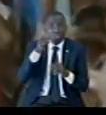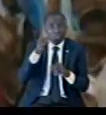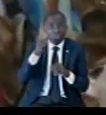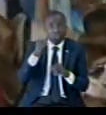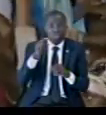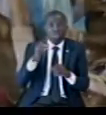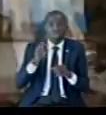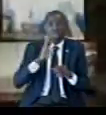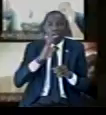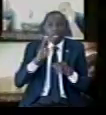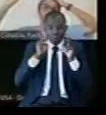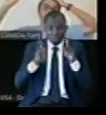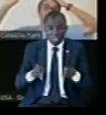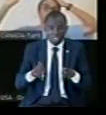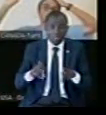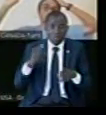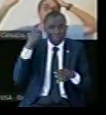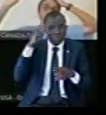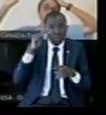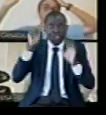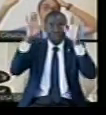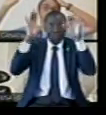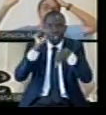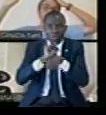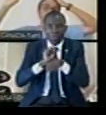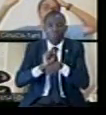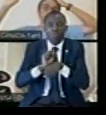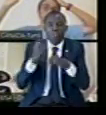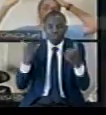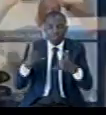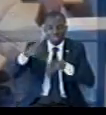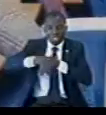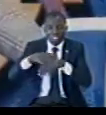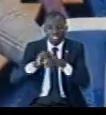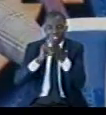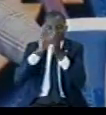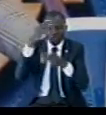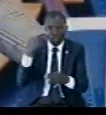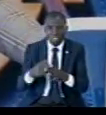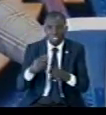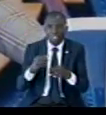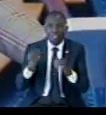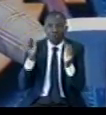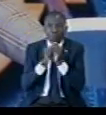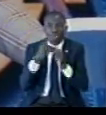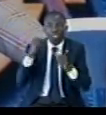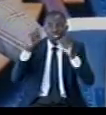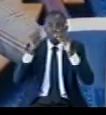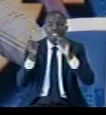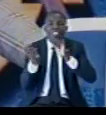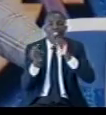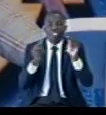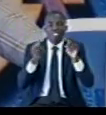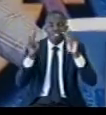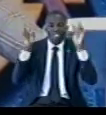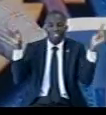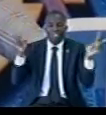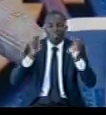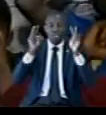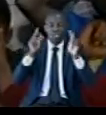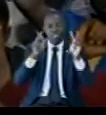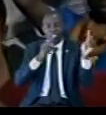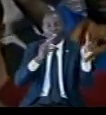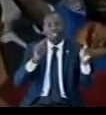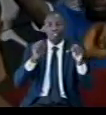are the candidate for the miracle tonight, for the transforming power of the Lord